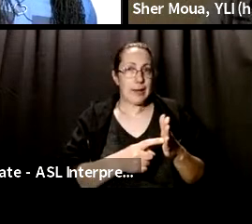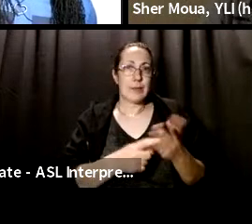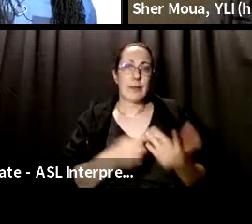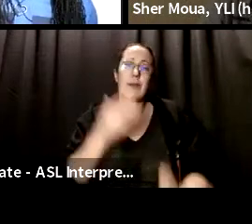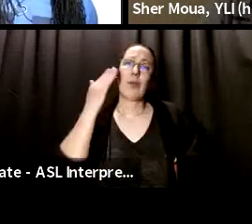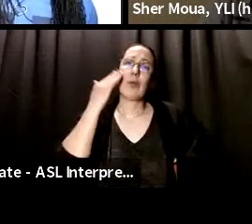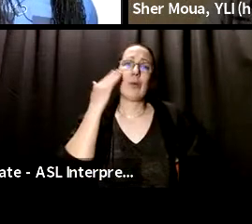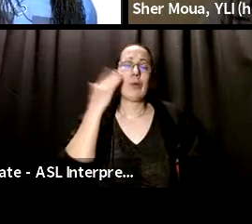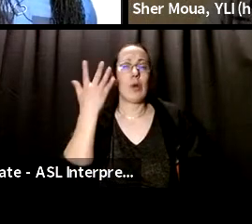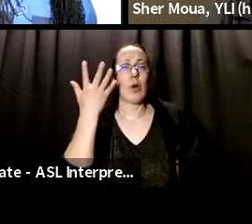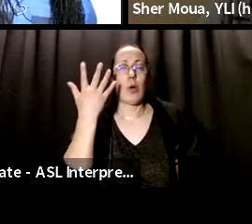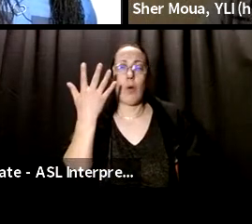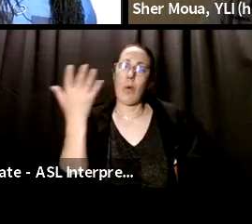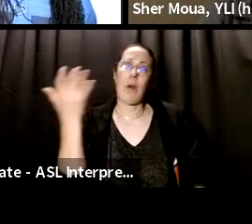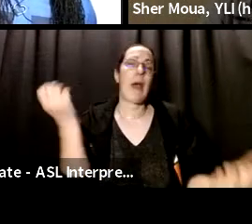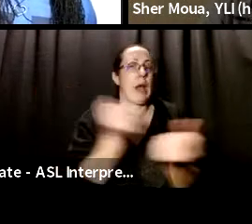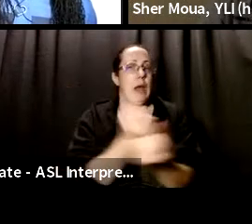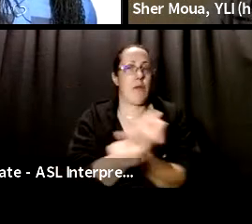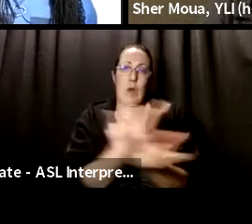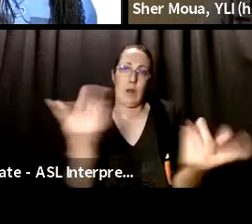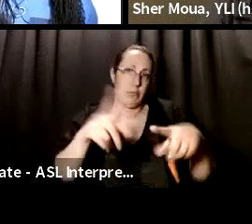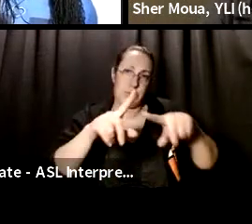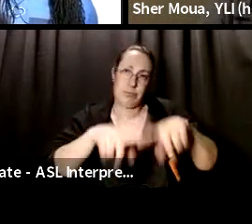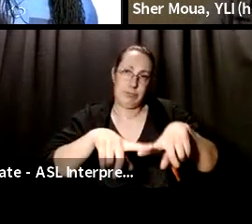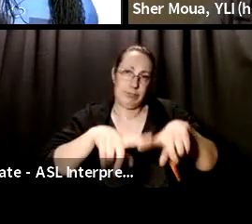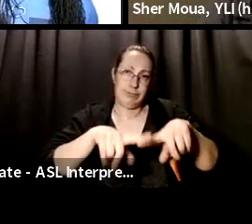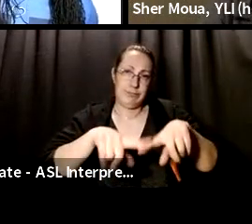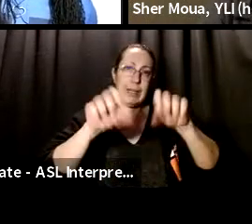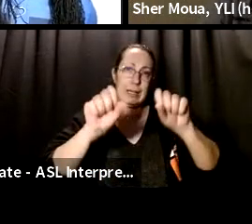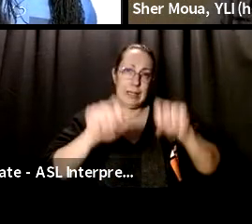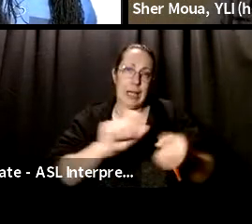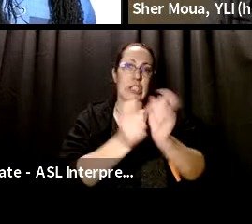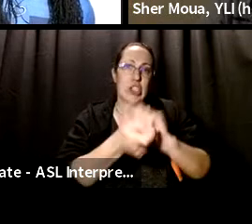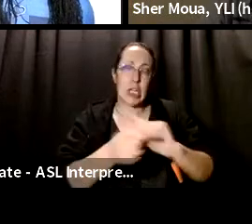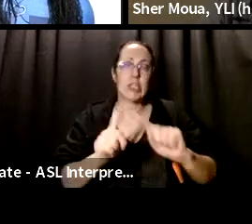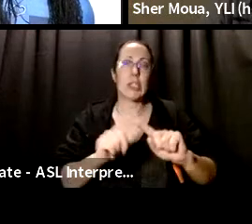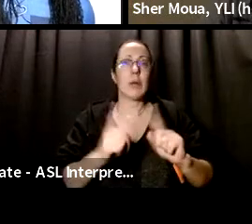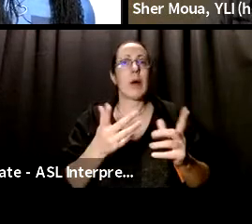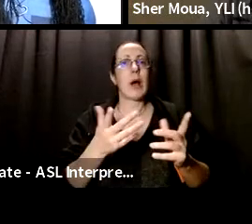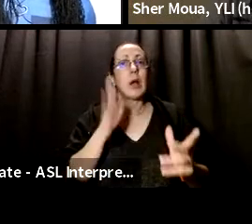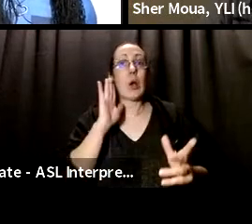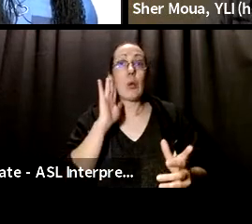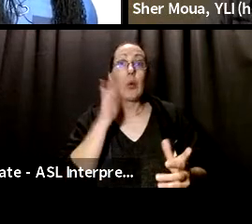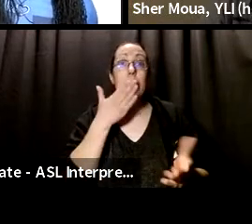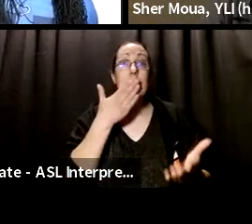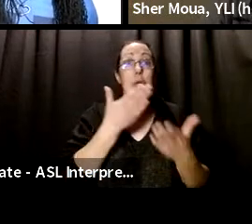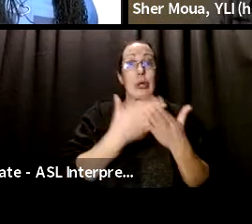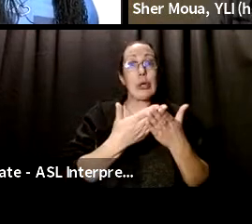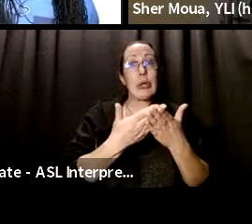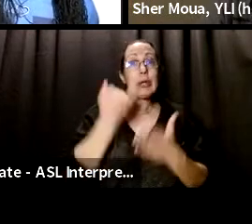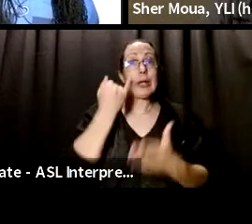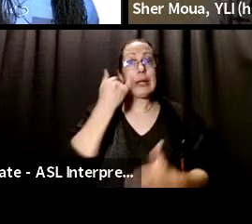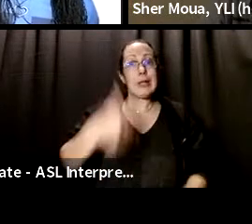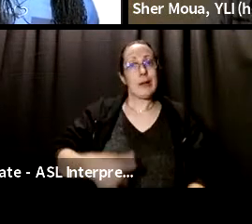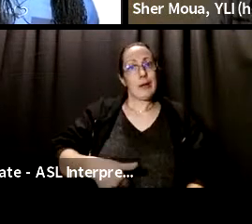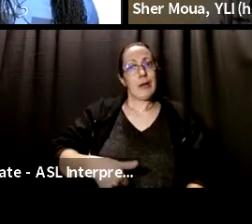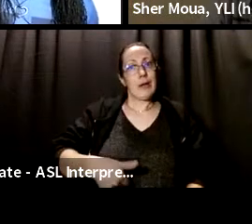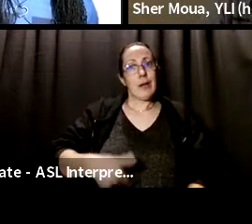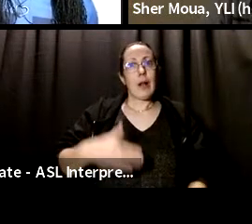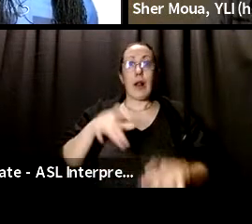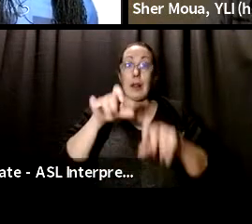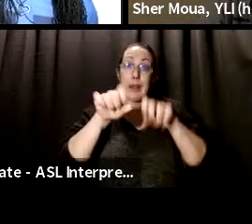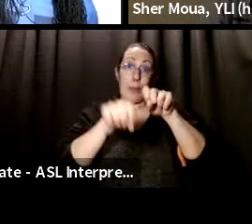everything is subject to change, but it would be helpful to get a sense, for example, is it more likely perhaps that the bikes